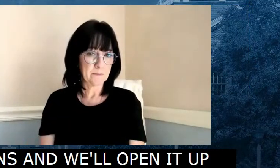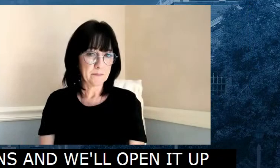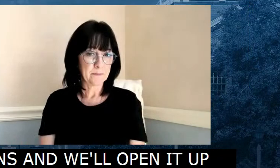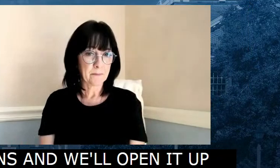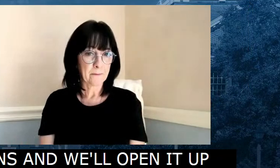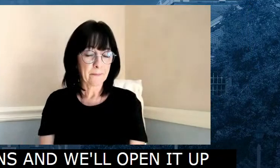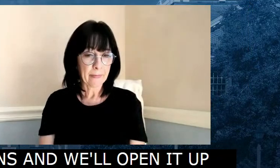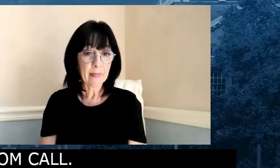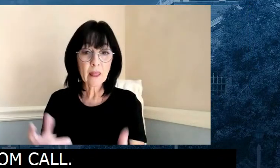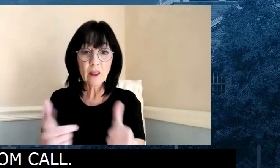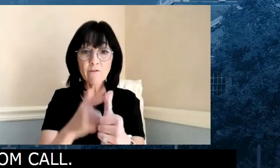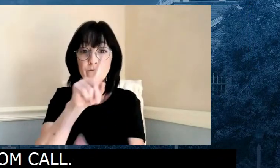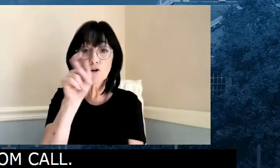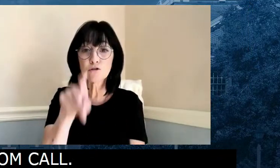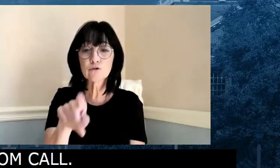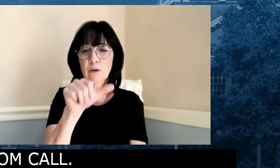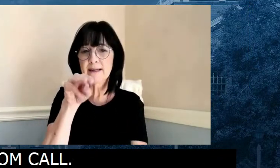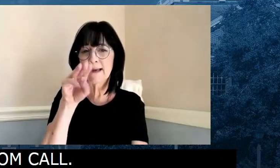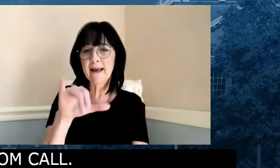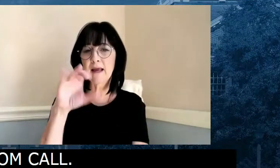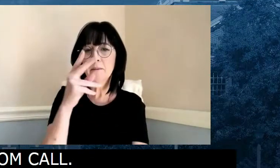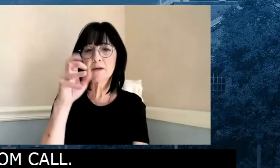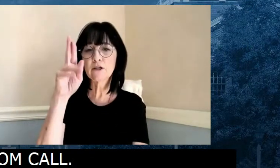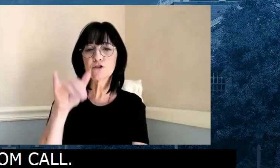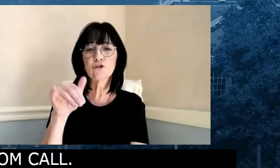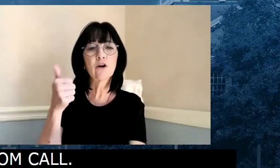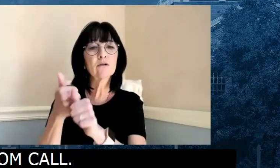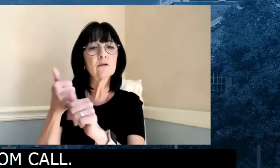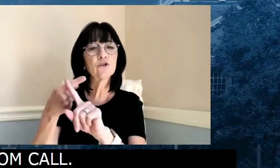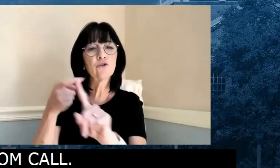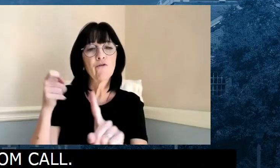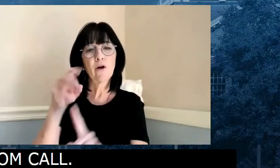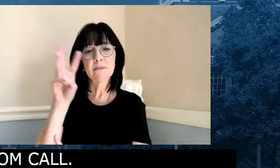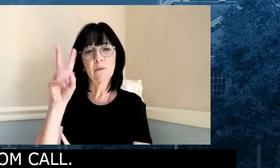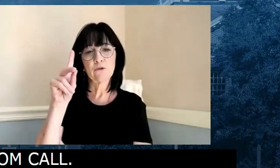Right, first we'll go to Amy Cherry with WDEL.